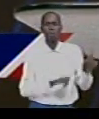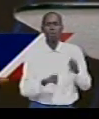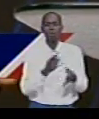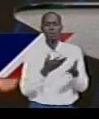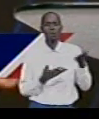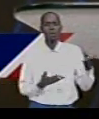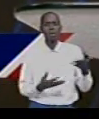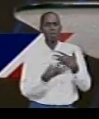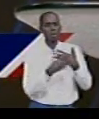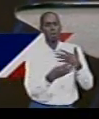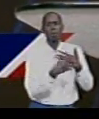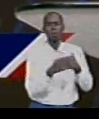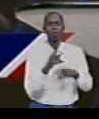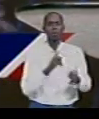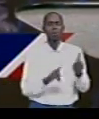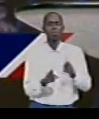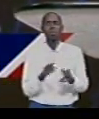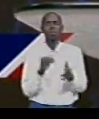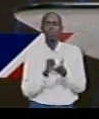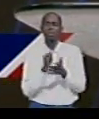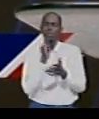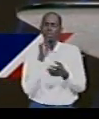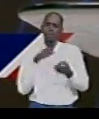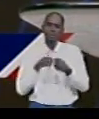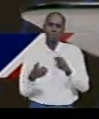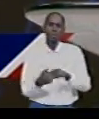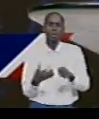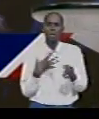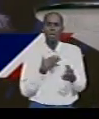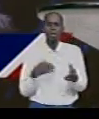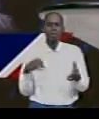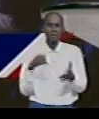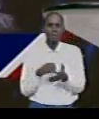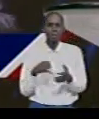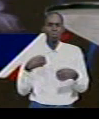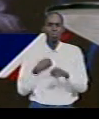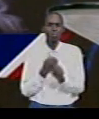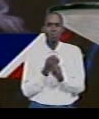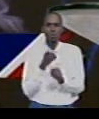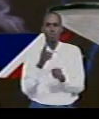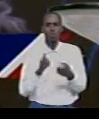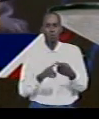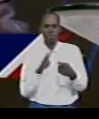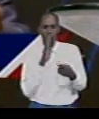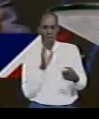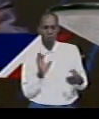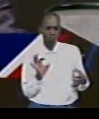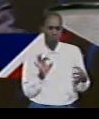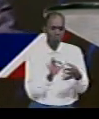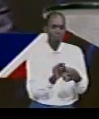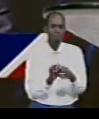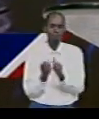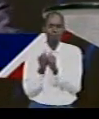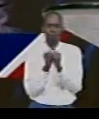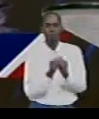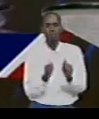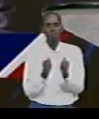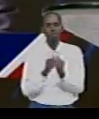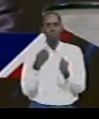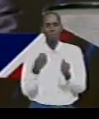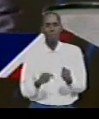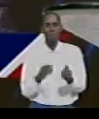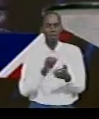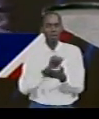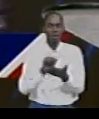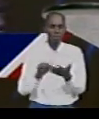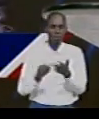them. That's the challenge. And it makes you to be grouped with the idolaters and adulterers and fornicators and the witches and